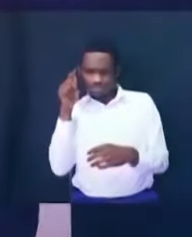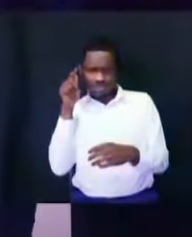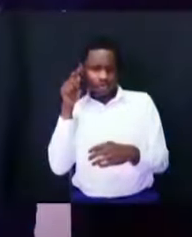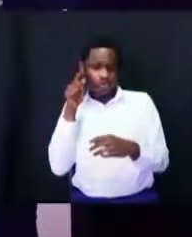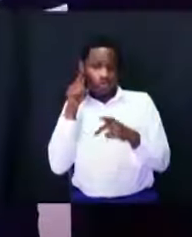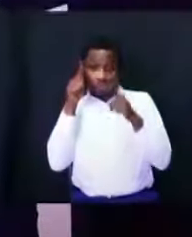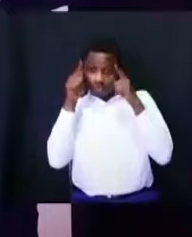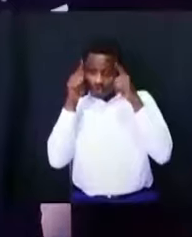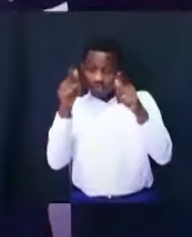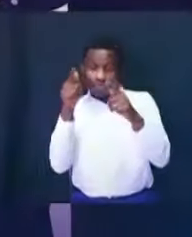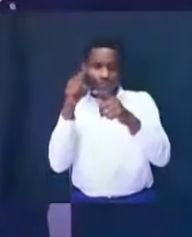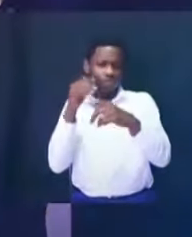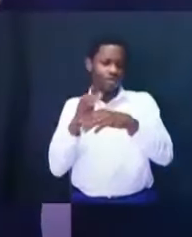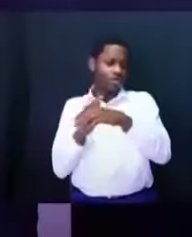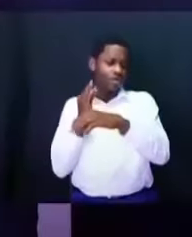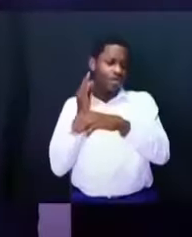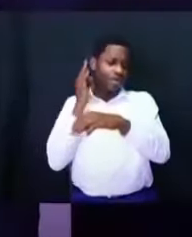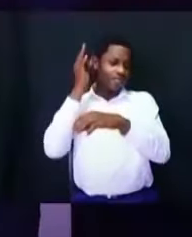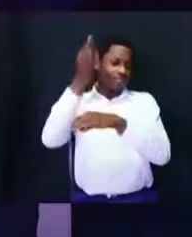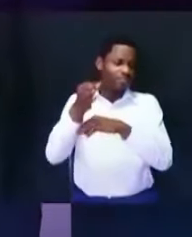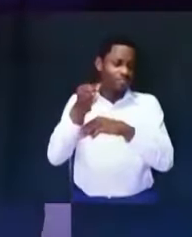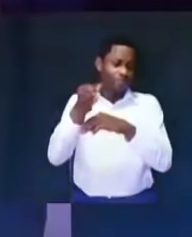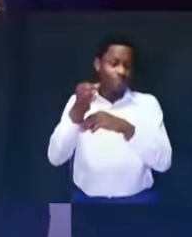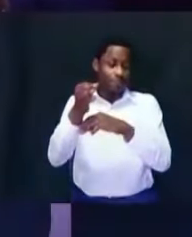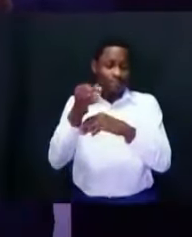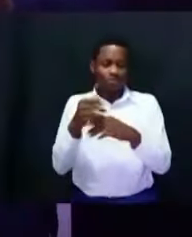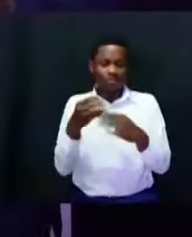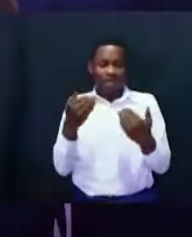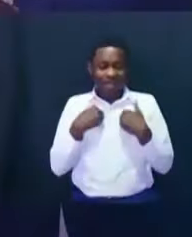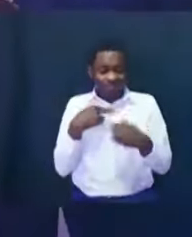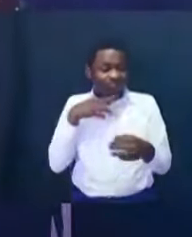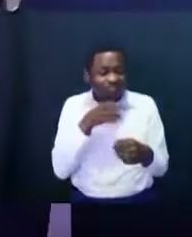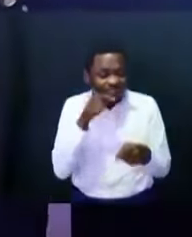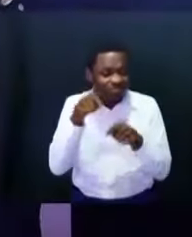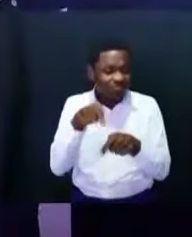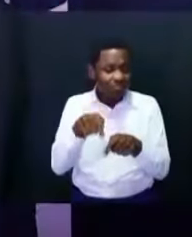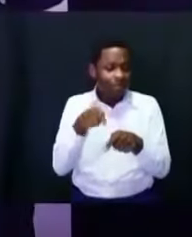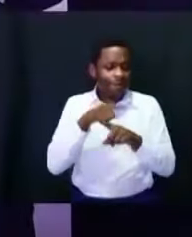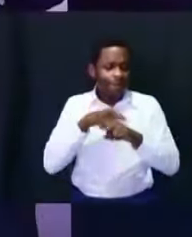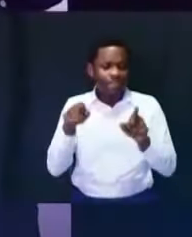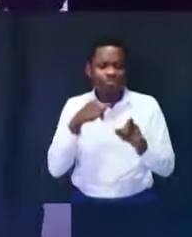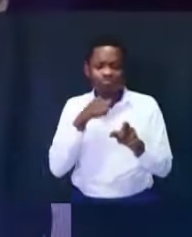questioning who so God was not concerned about the